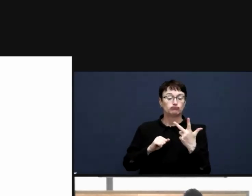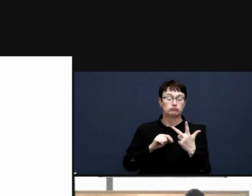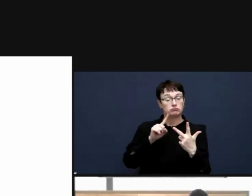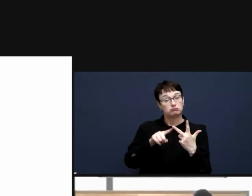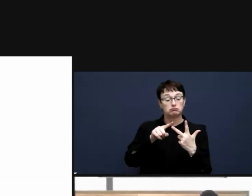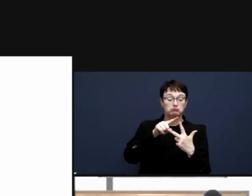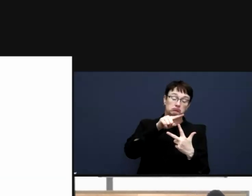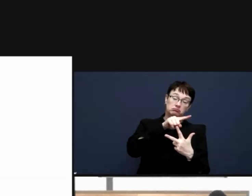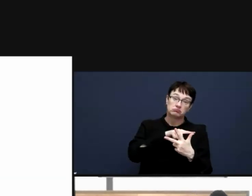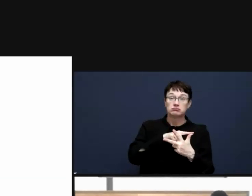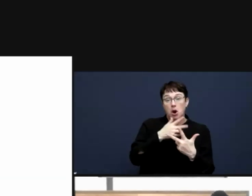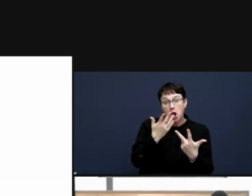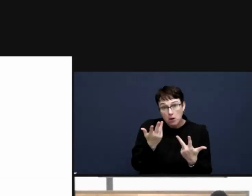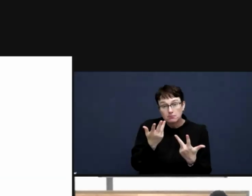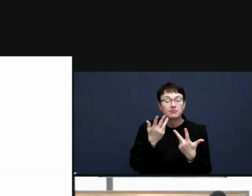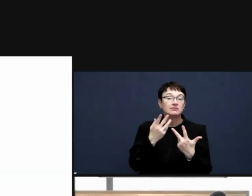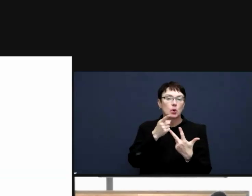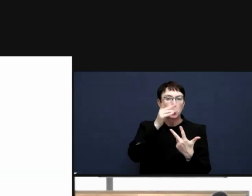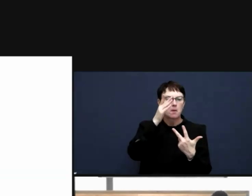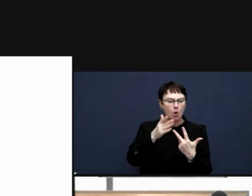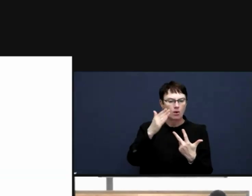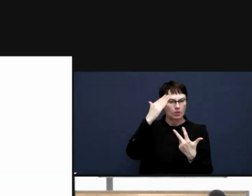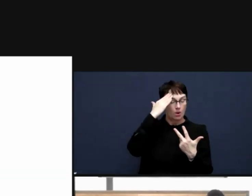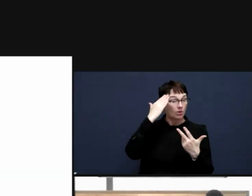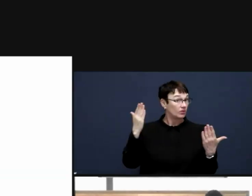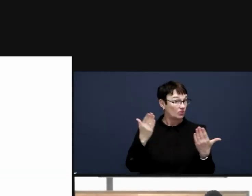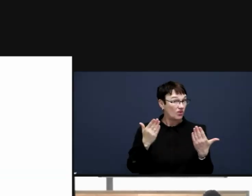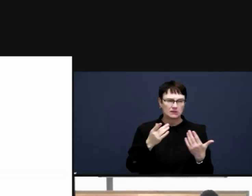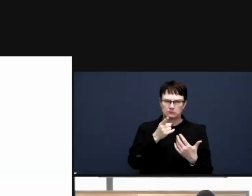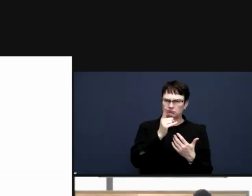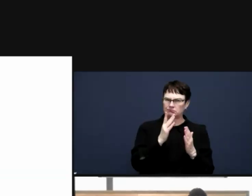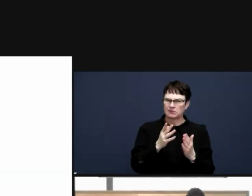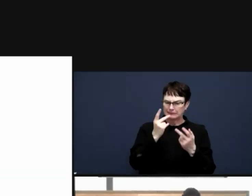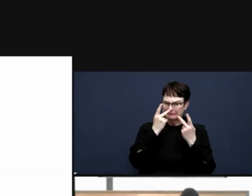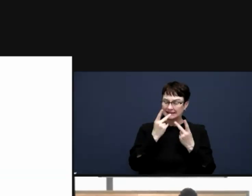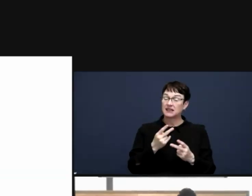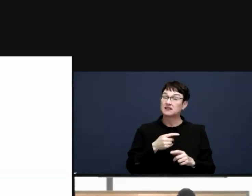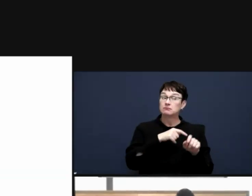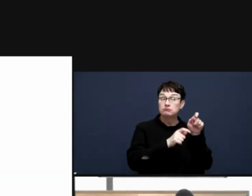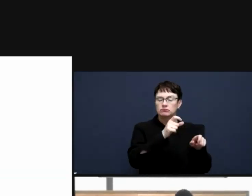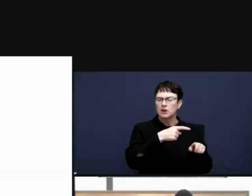Yeah, what do you need to know? Yeah, you should know the different ways users interact with their devices.